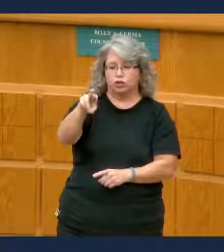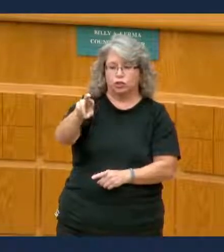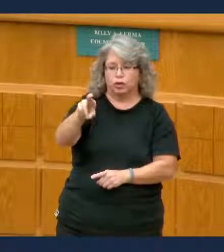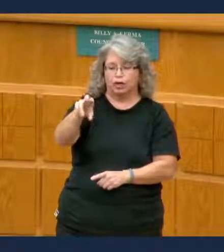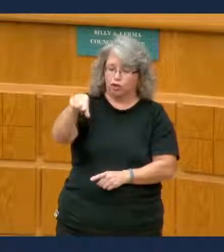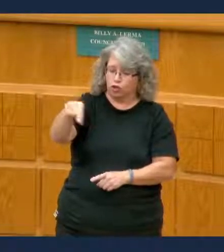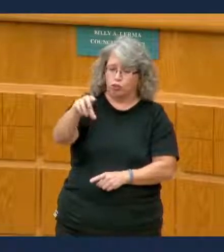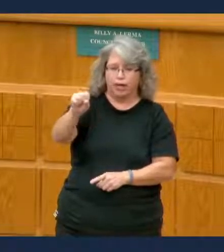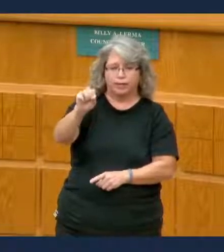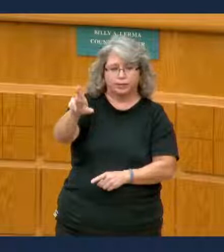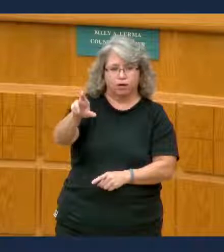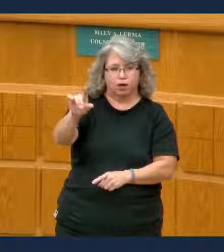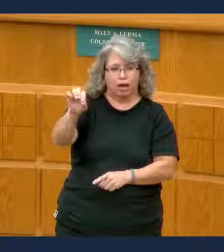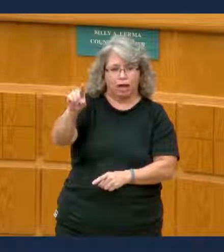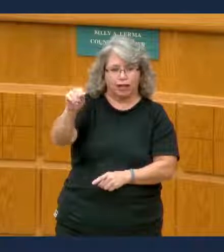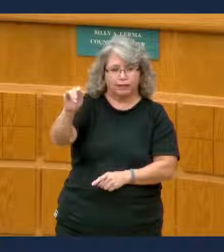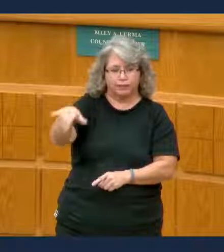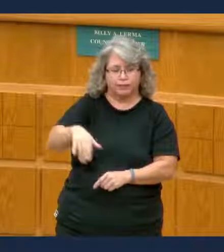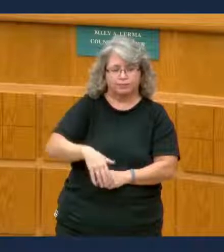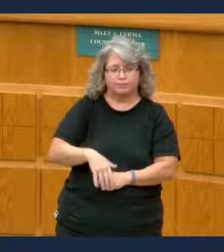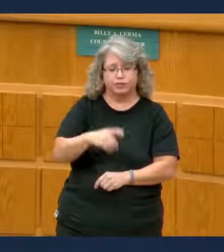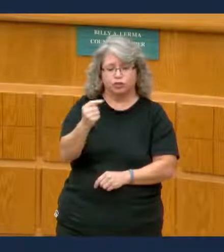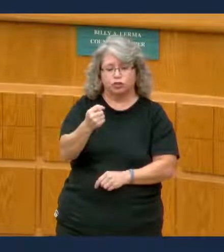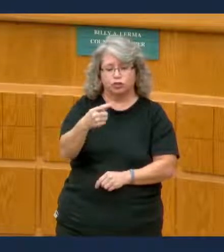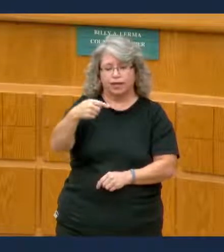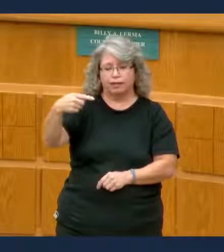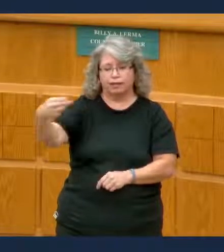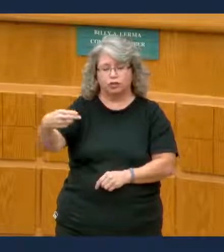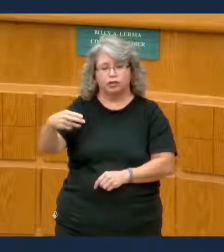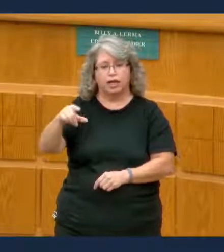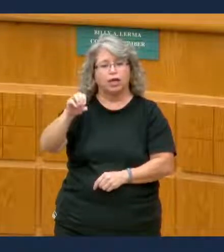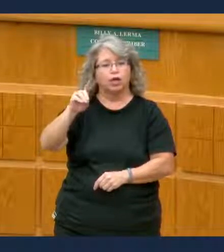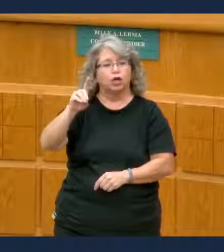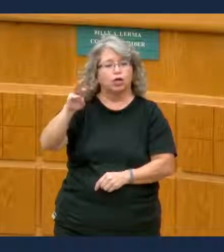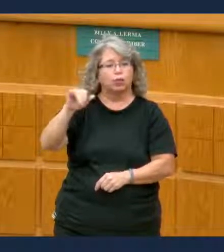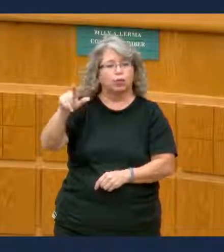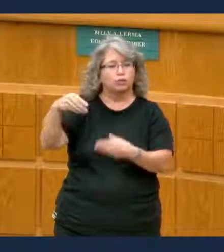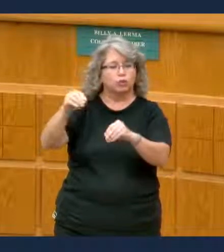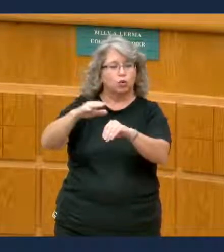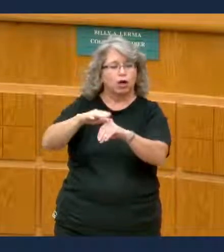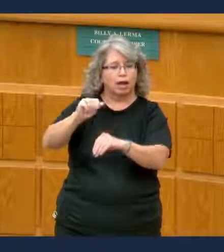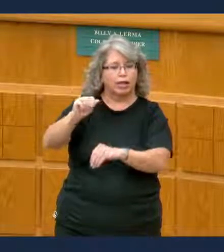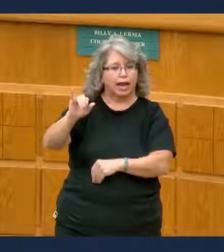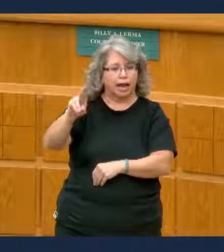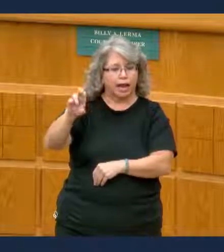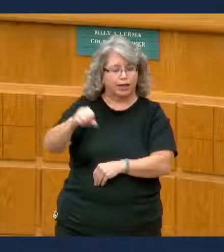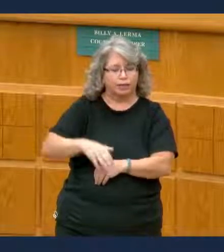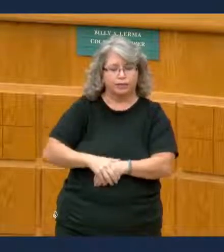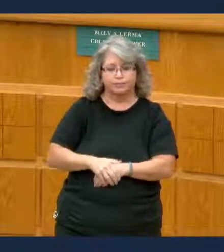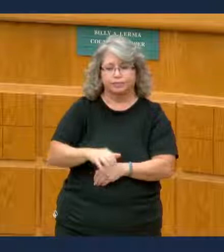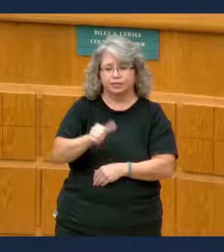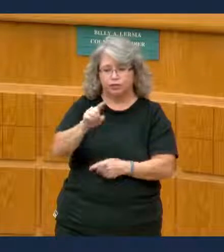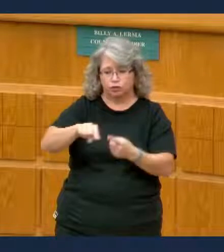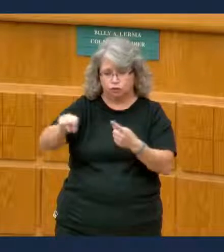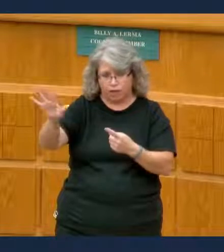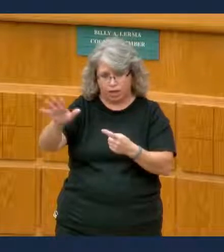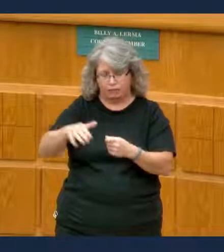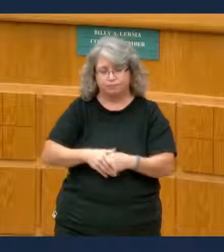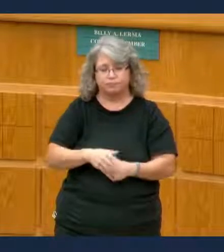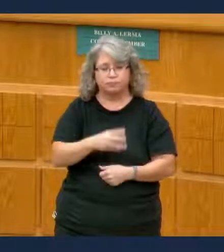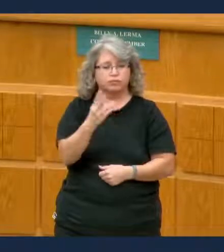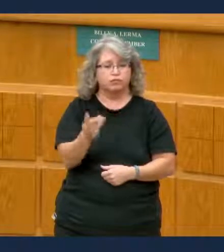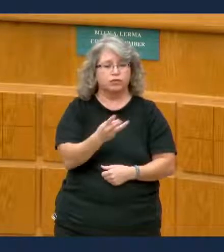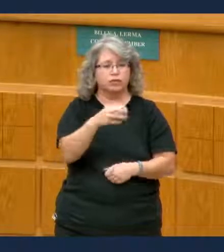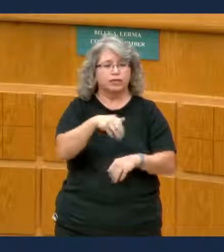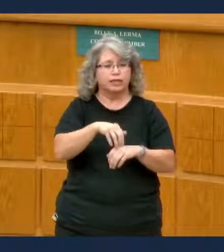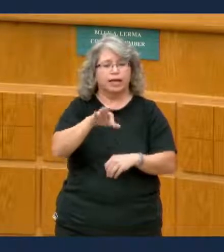On Tuesday and Thursdays, we're at the Goodwill Clearance Store on Ayers from 10 to 5. And on Wednesdays, we're at the FIAS parking